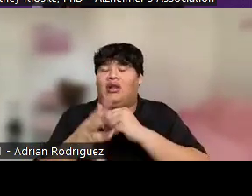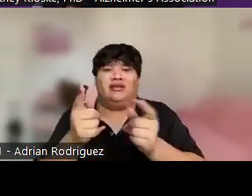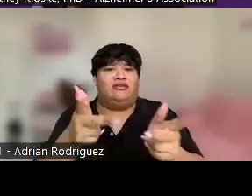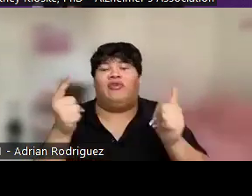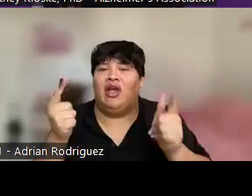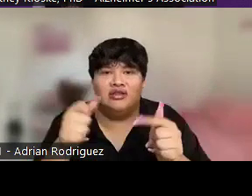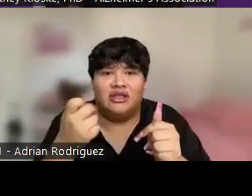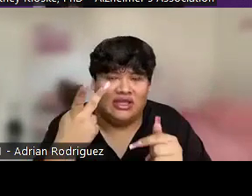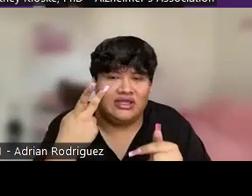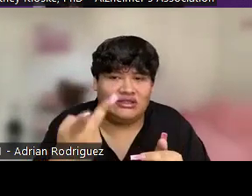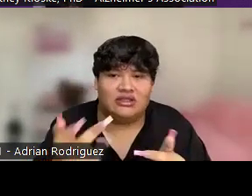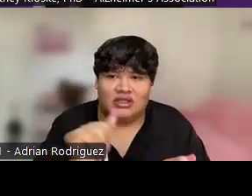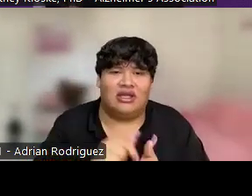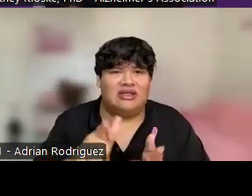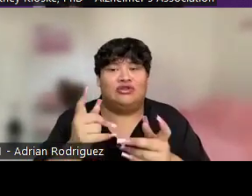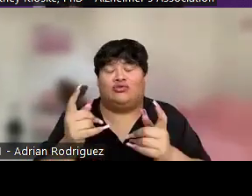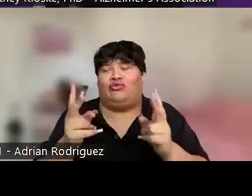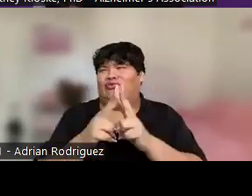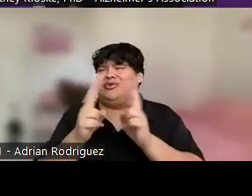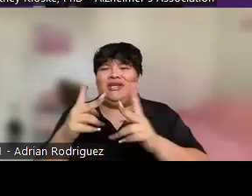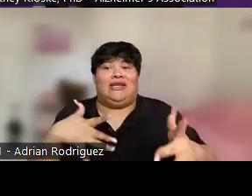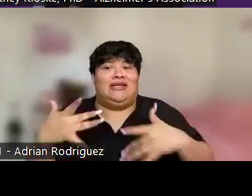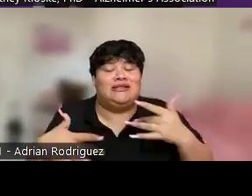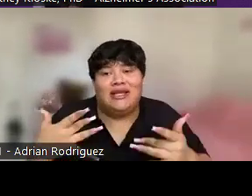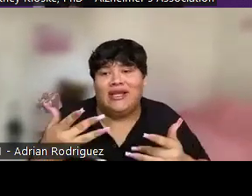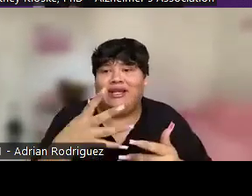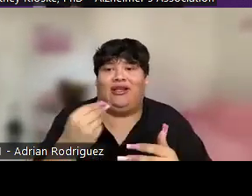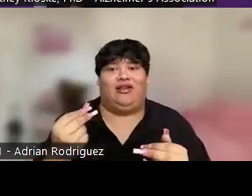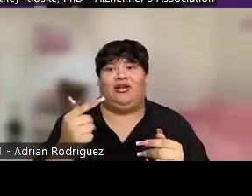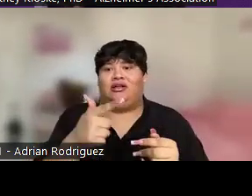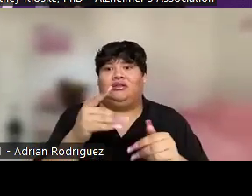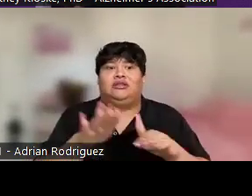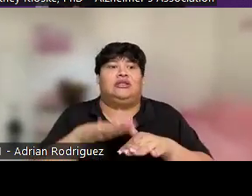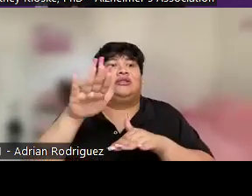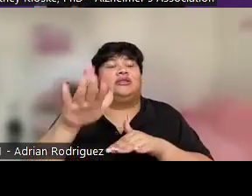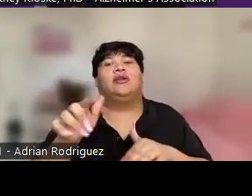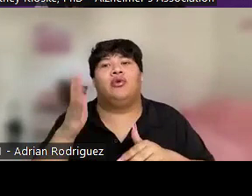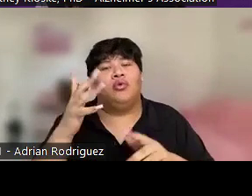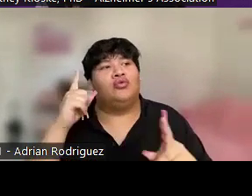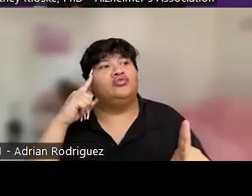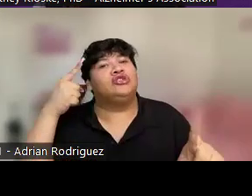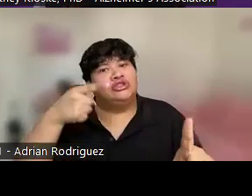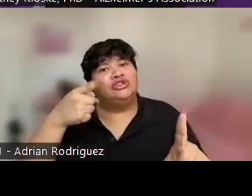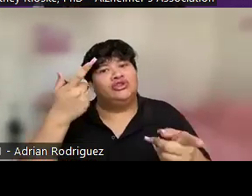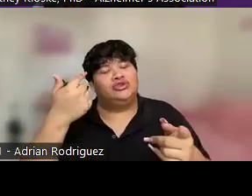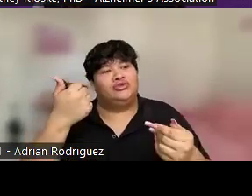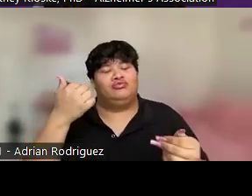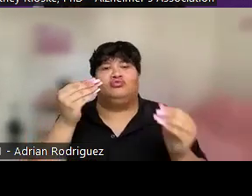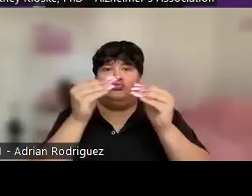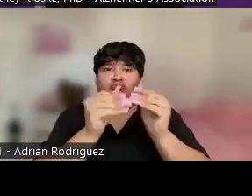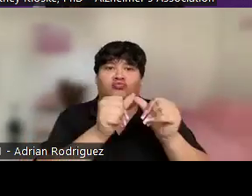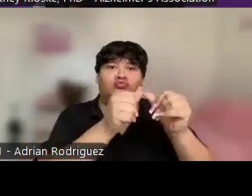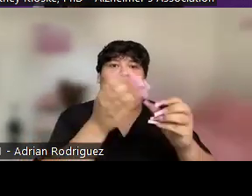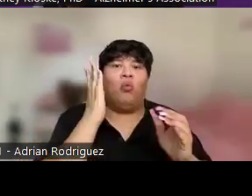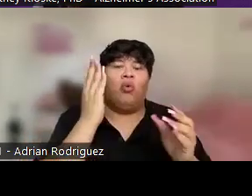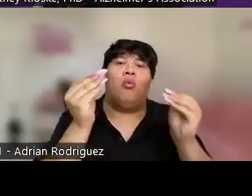possible. This is really exciting and really a step that we're going to continue expanding upon, and we've seen even more